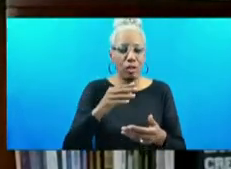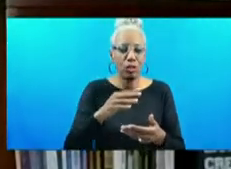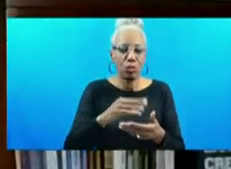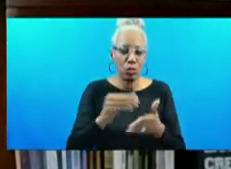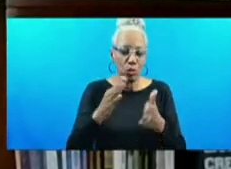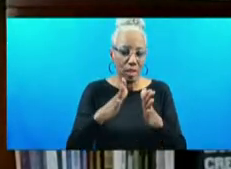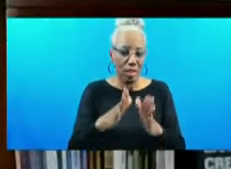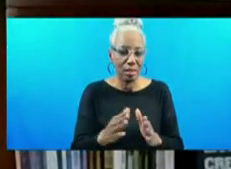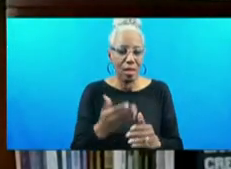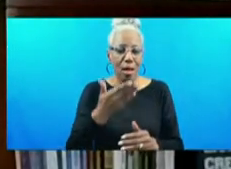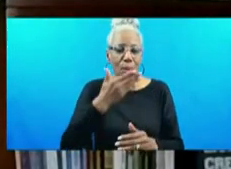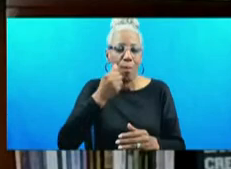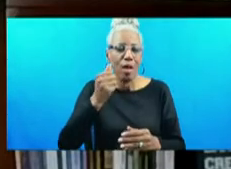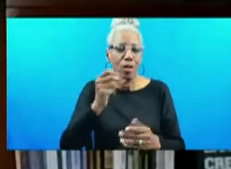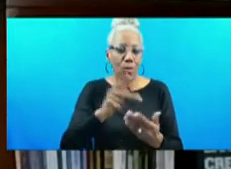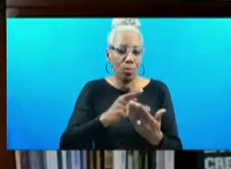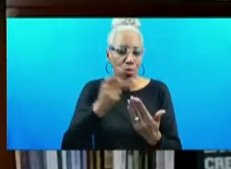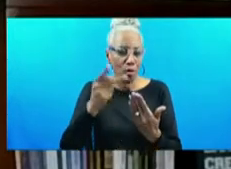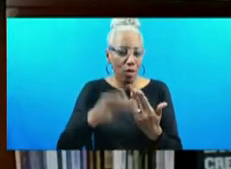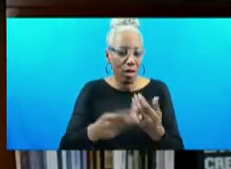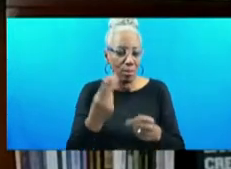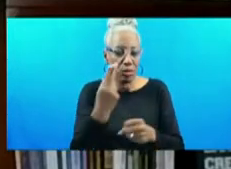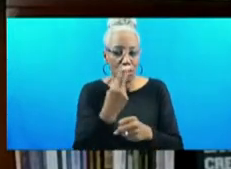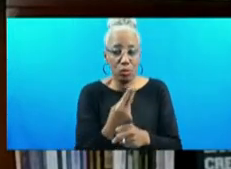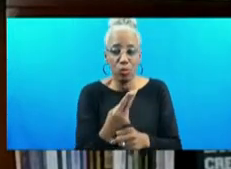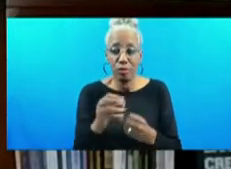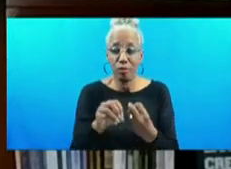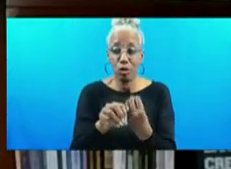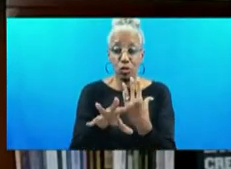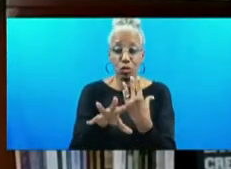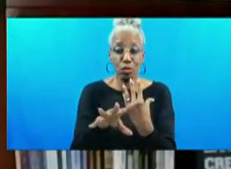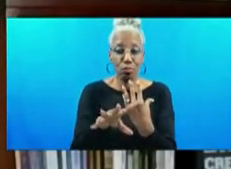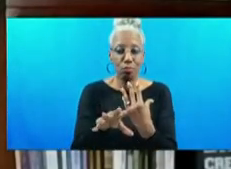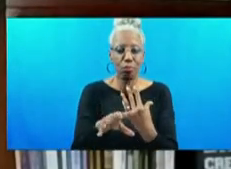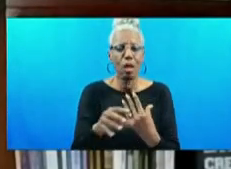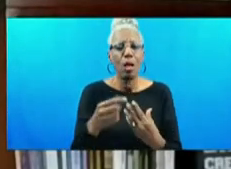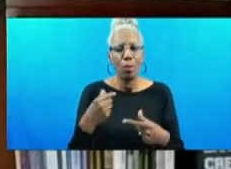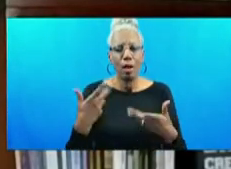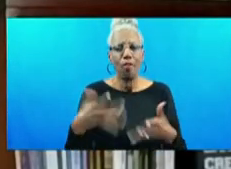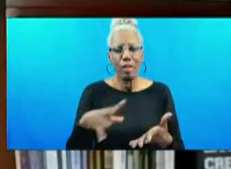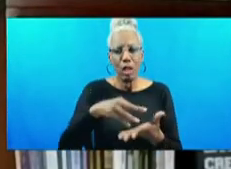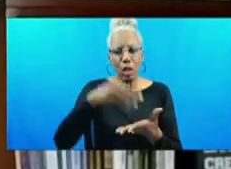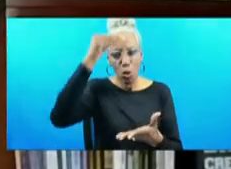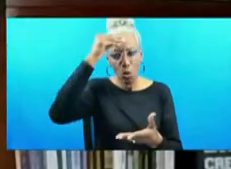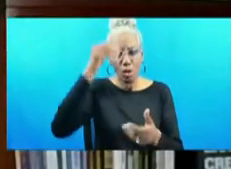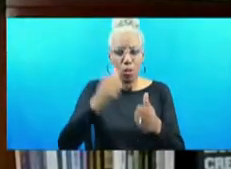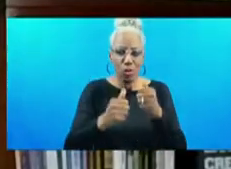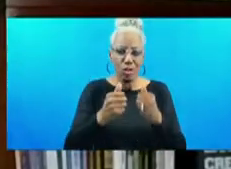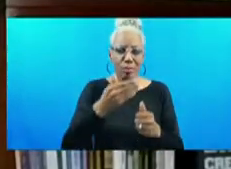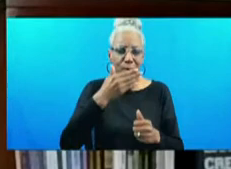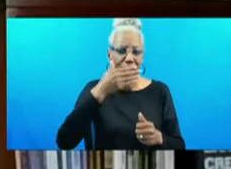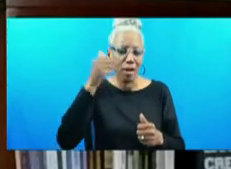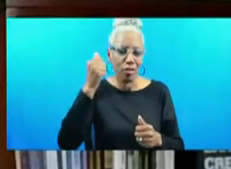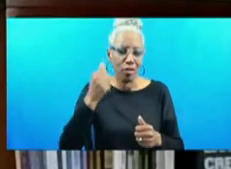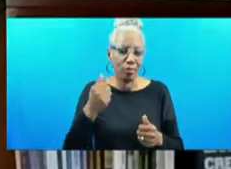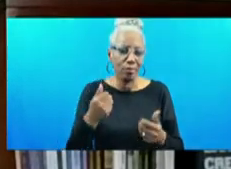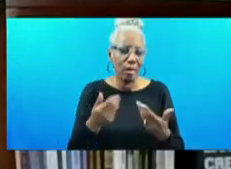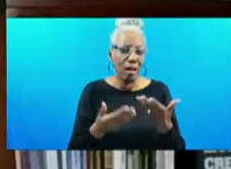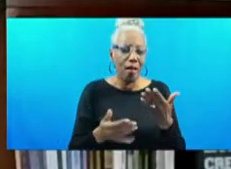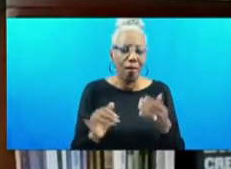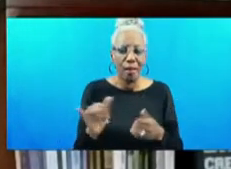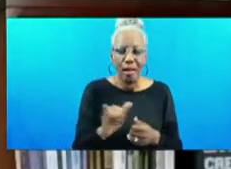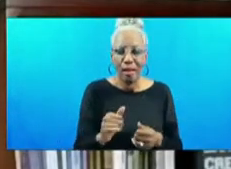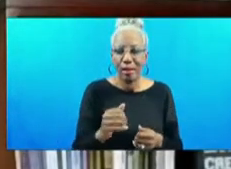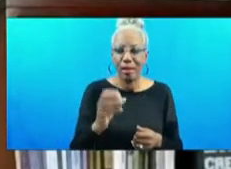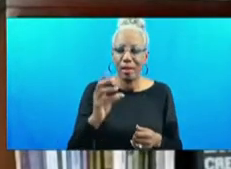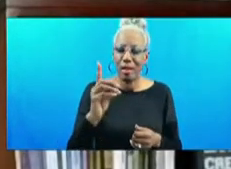are engaging the student virtually. And so we've learned about what those programs are, whether they are, like discovery and science and all of those things who include